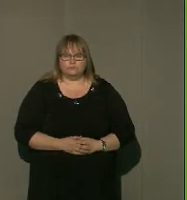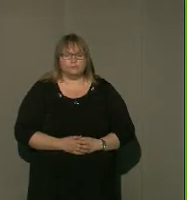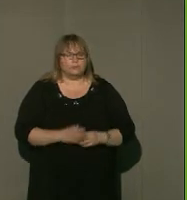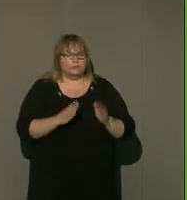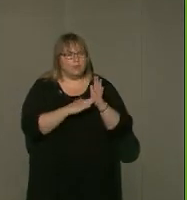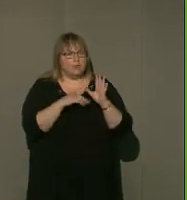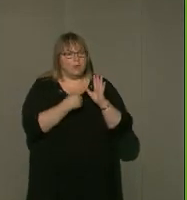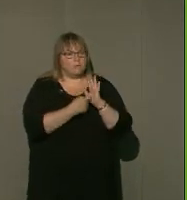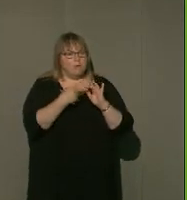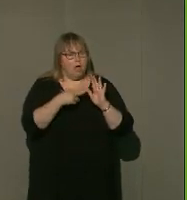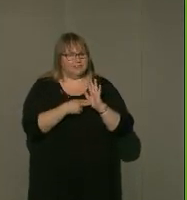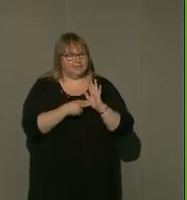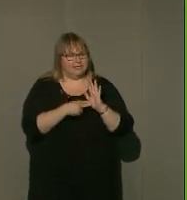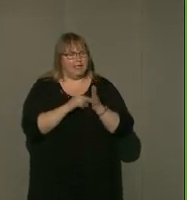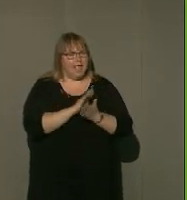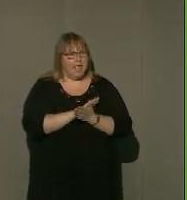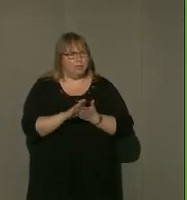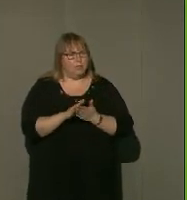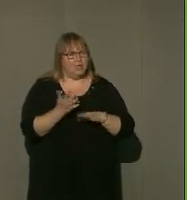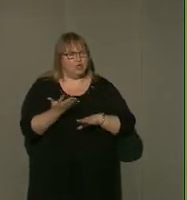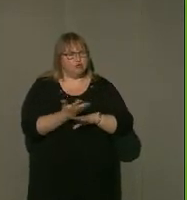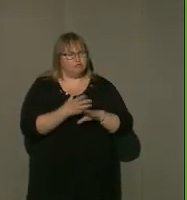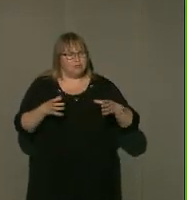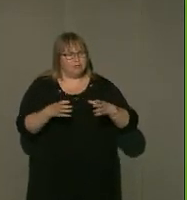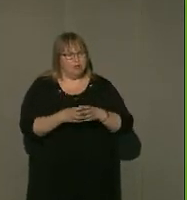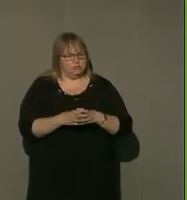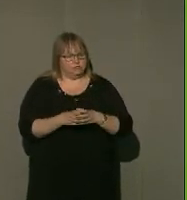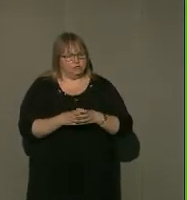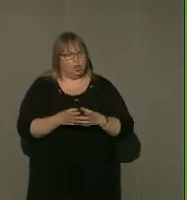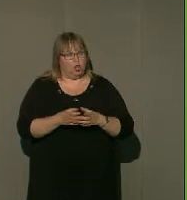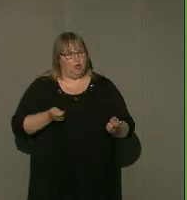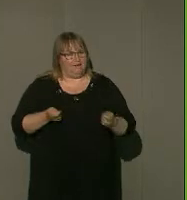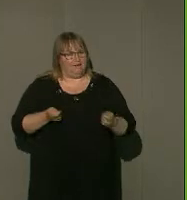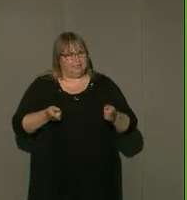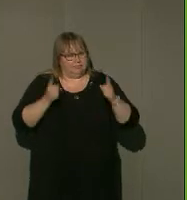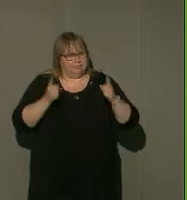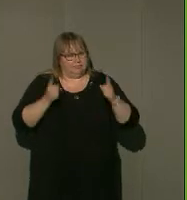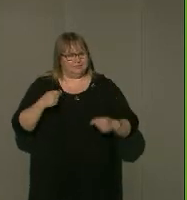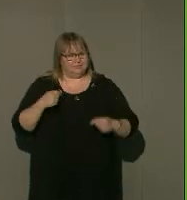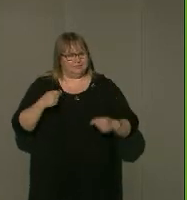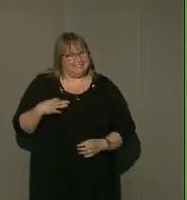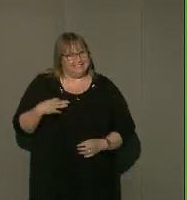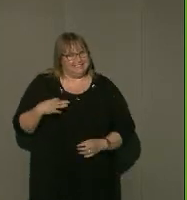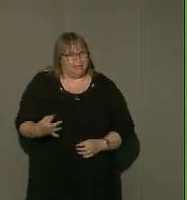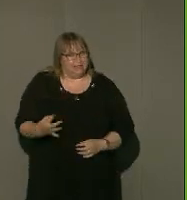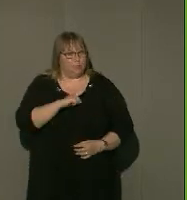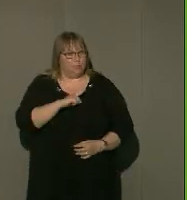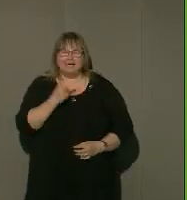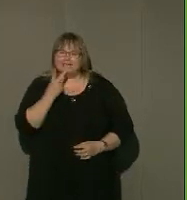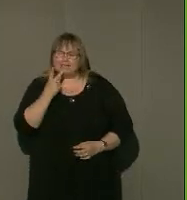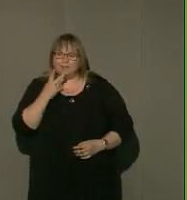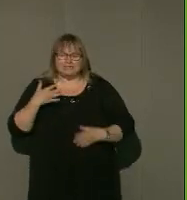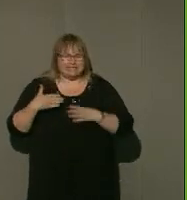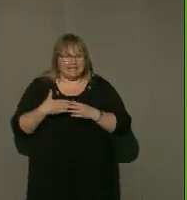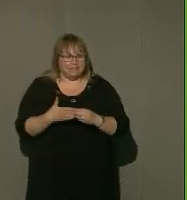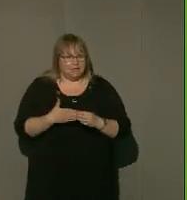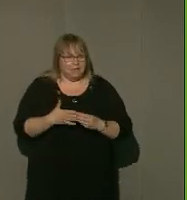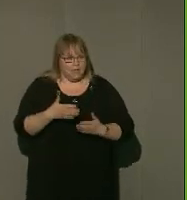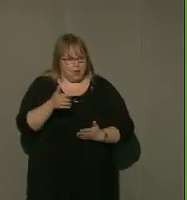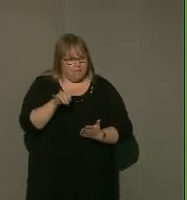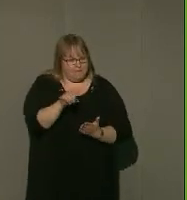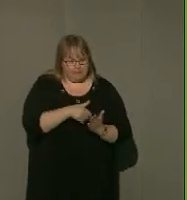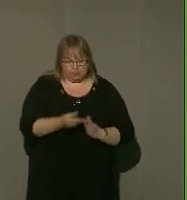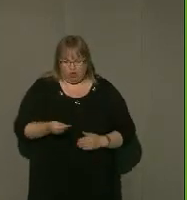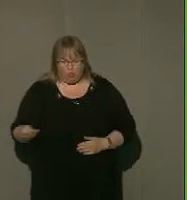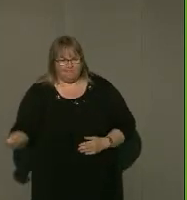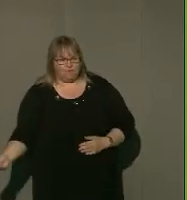Martin Hemingway, Headingley Green Party, convener of Standing Orders Committee. I'm slightly disadvantaged. One of the deputy leaders put my papers down on the floor